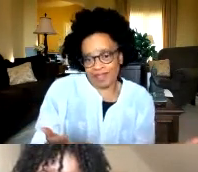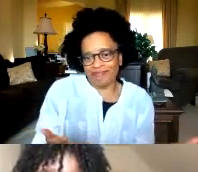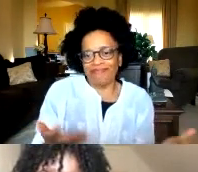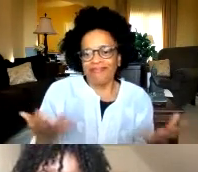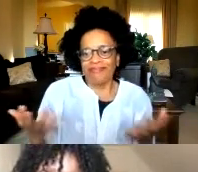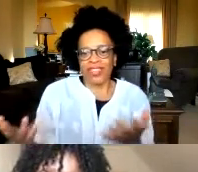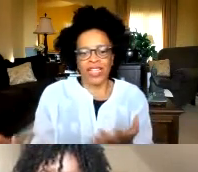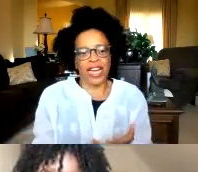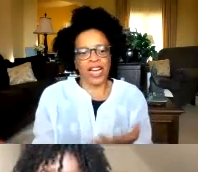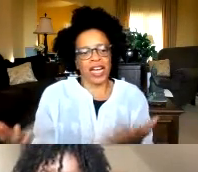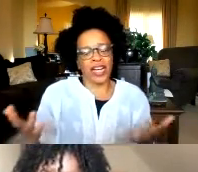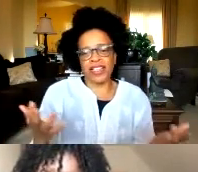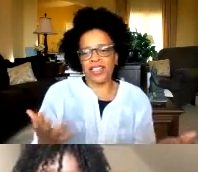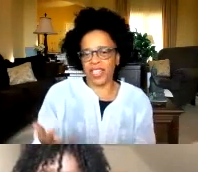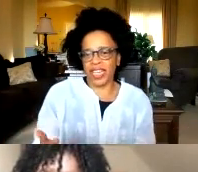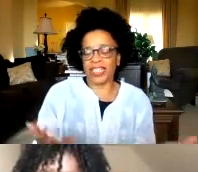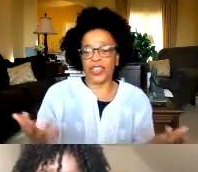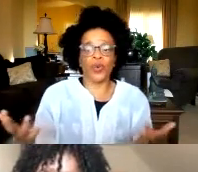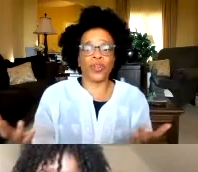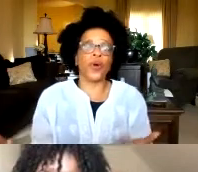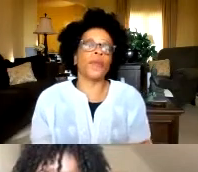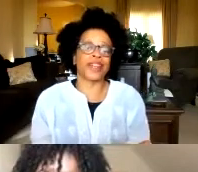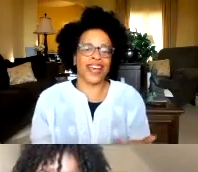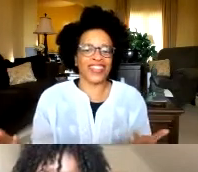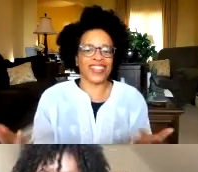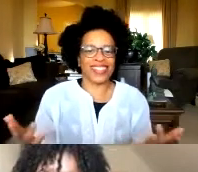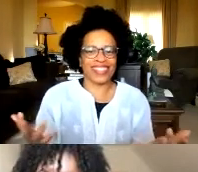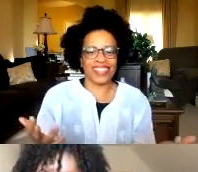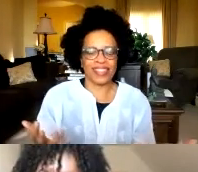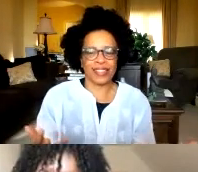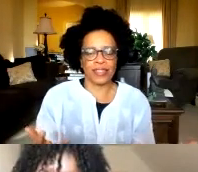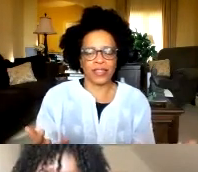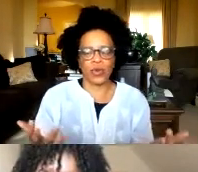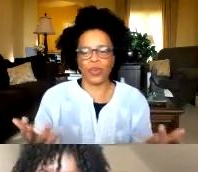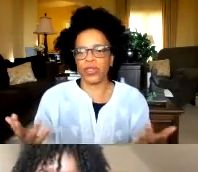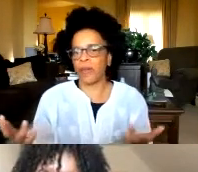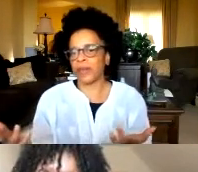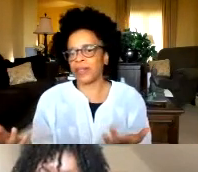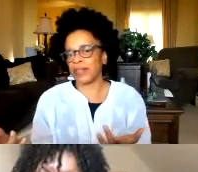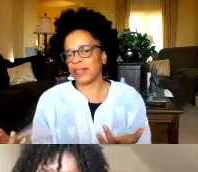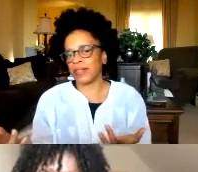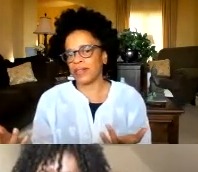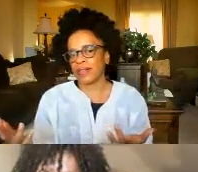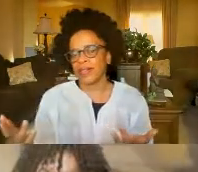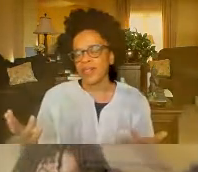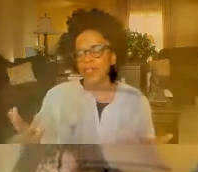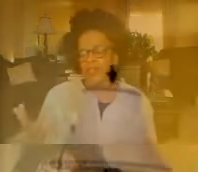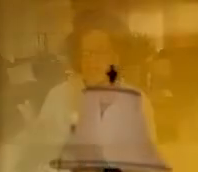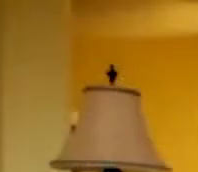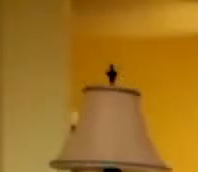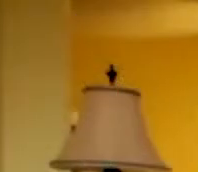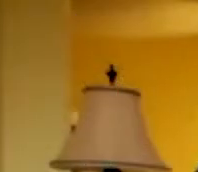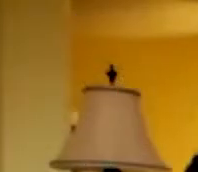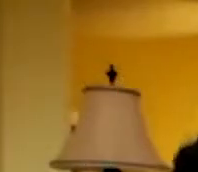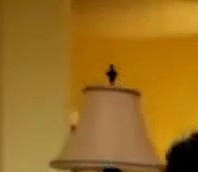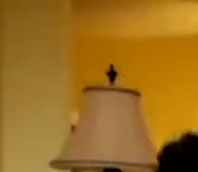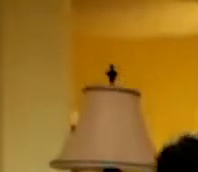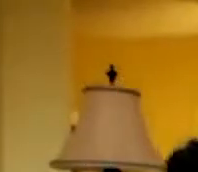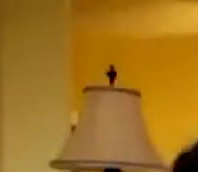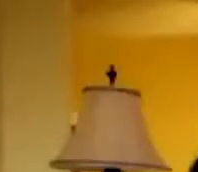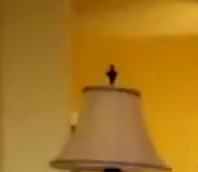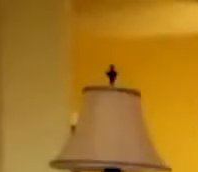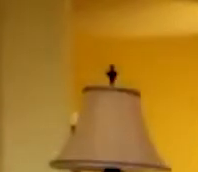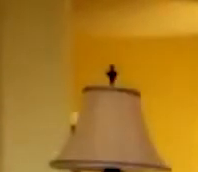back as, again, the door is open now. The door is open. But I want you to